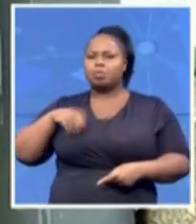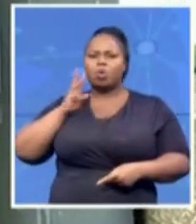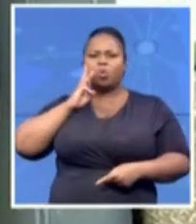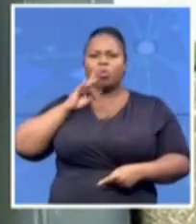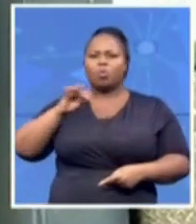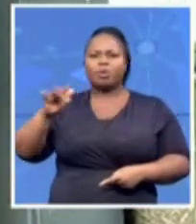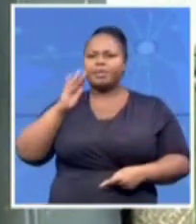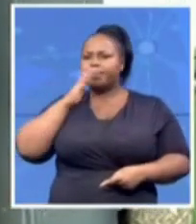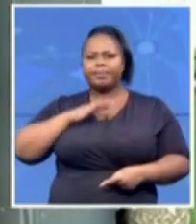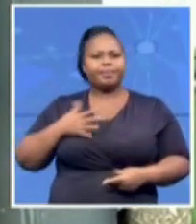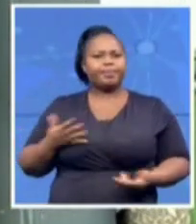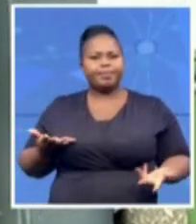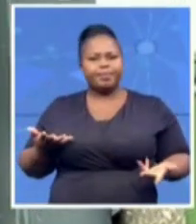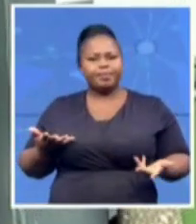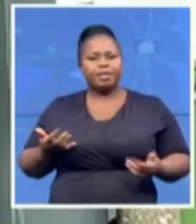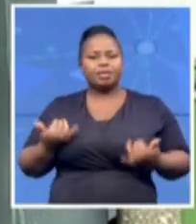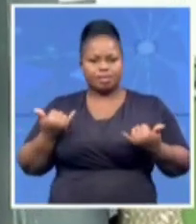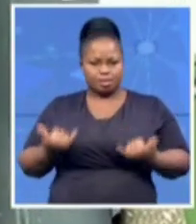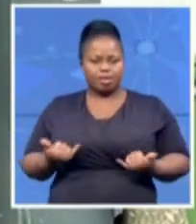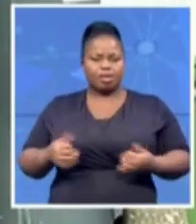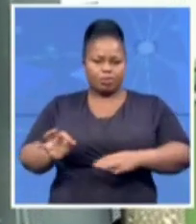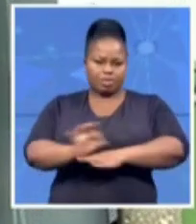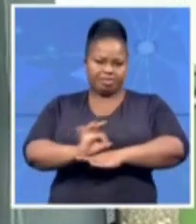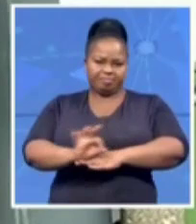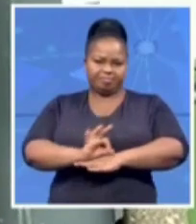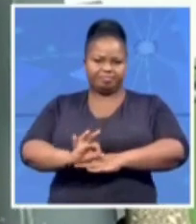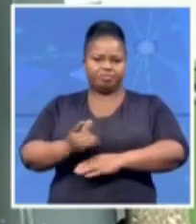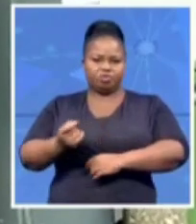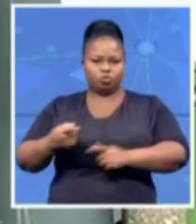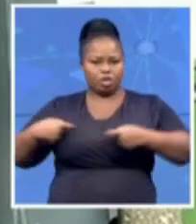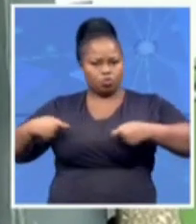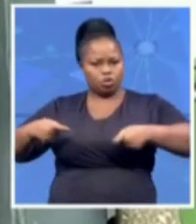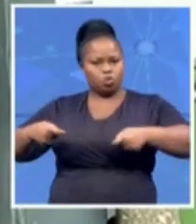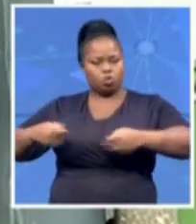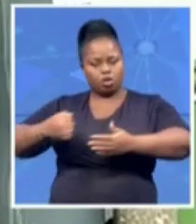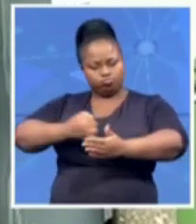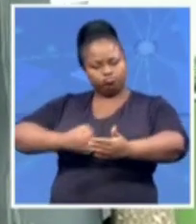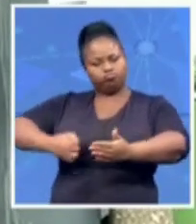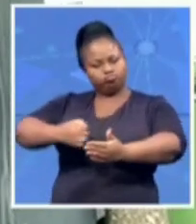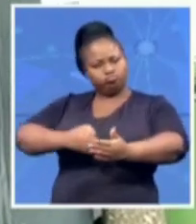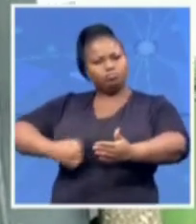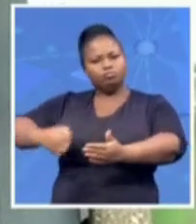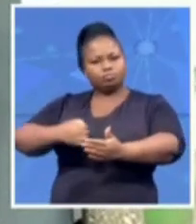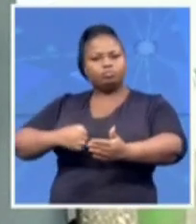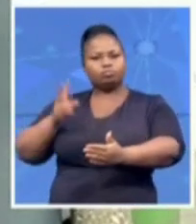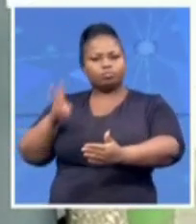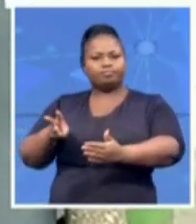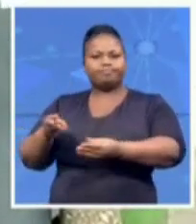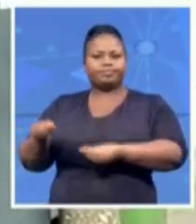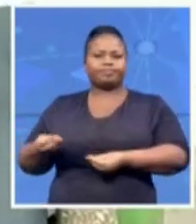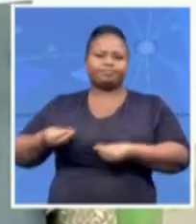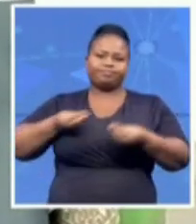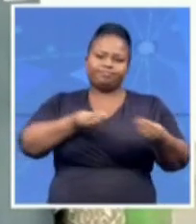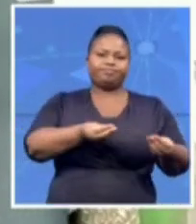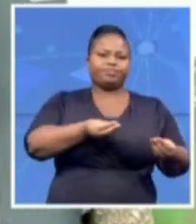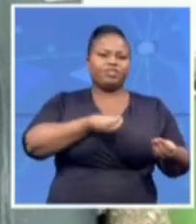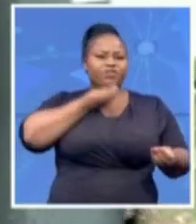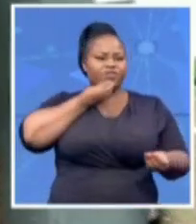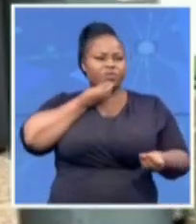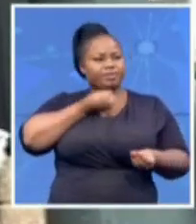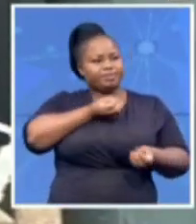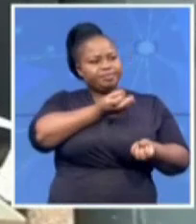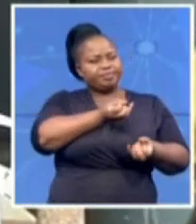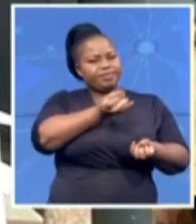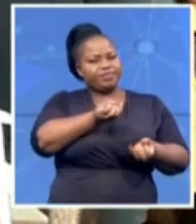organizing now is to cook for them, and then we are going to be taking food into different halls. But there are many. We